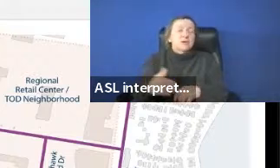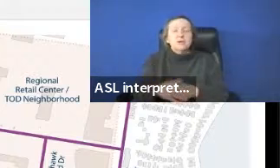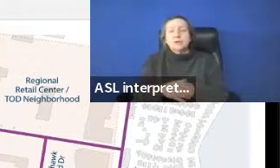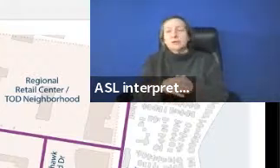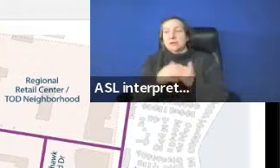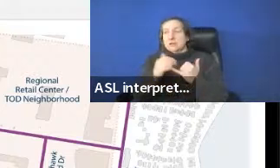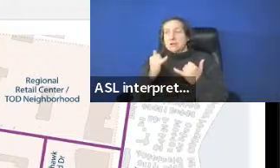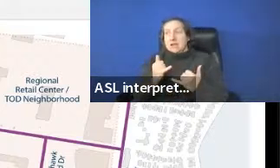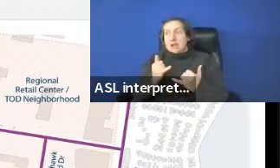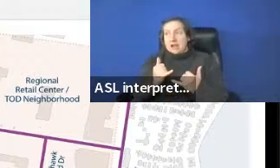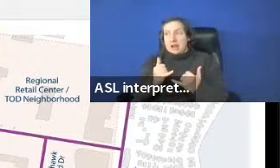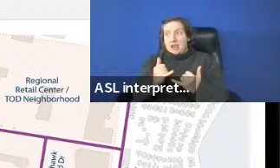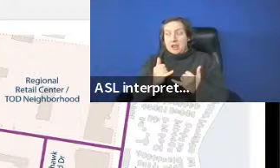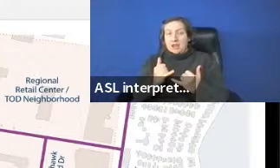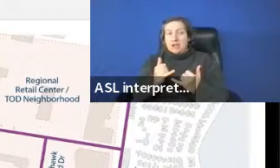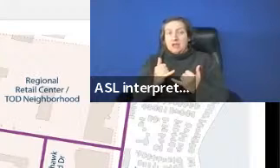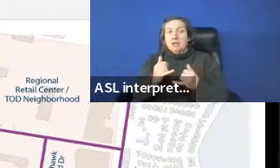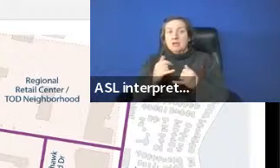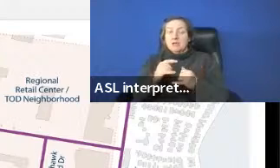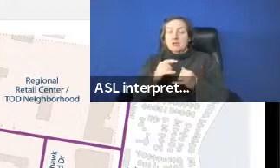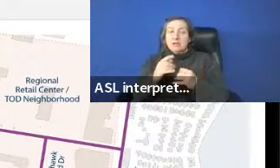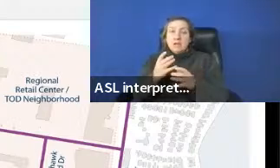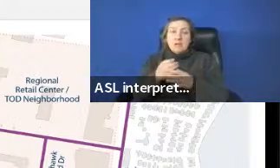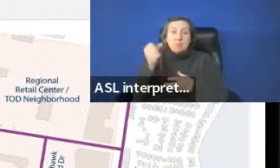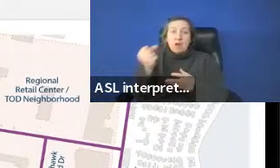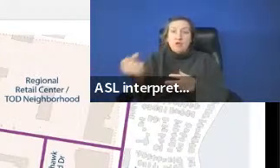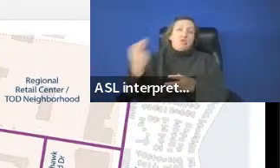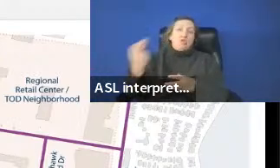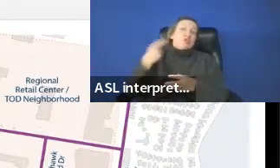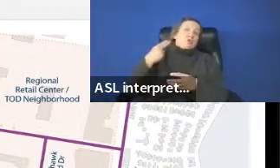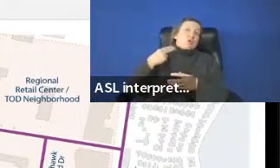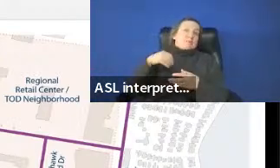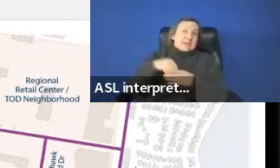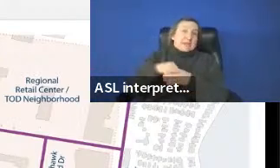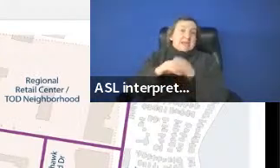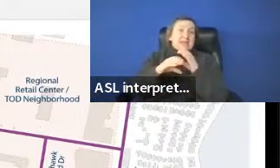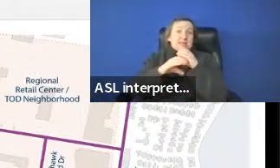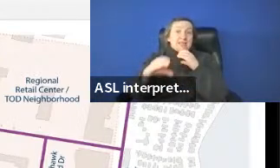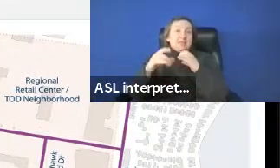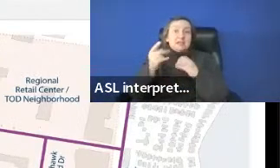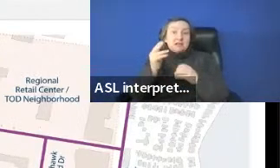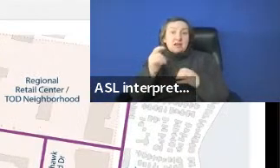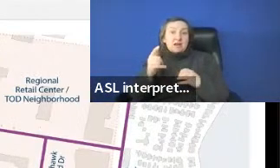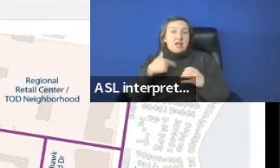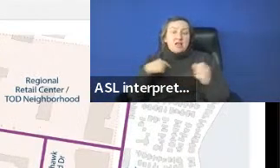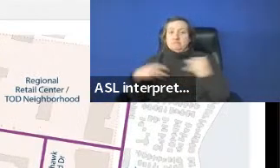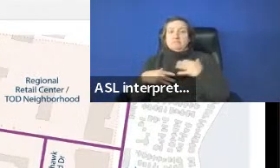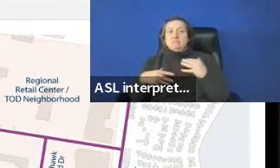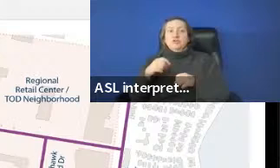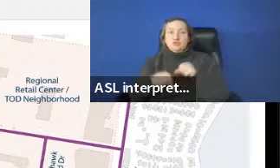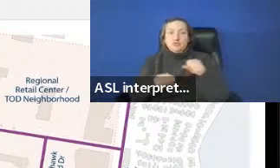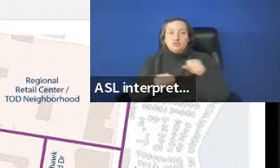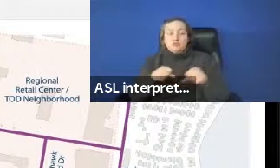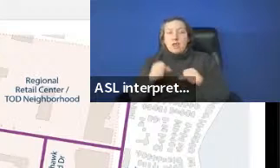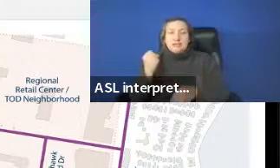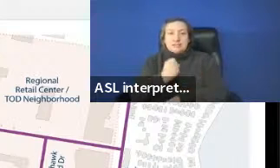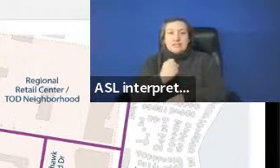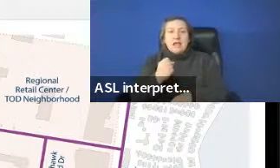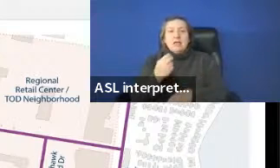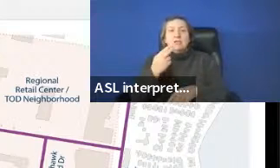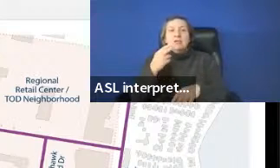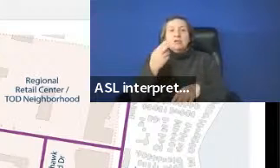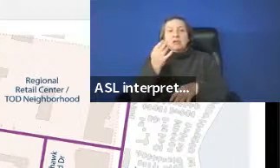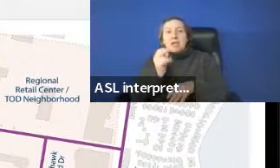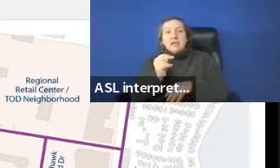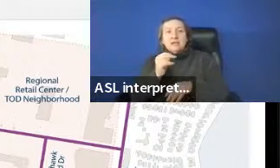actually got a bottle thrown at me in the tunnel and am terrified to ride south off of Hayden Island. How many